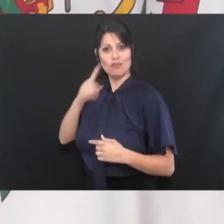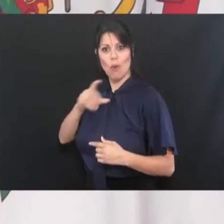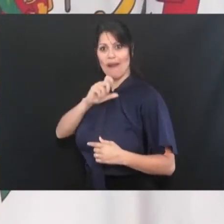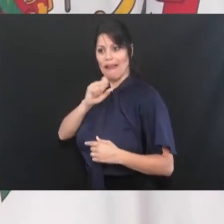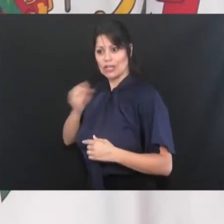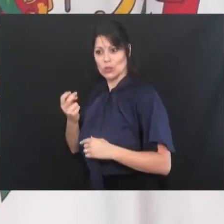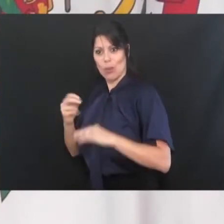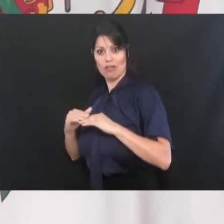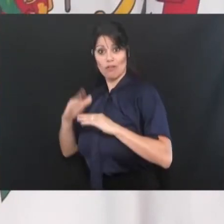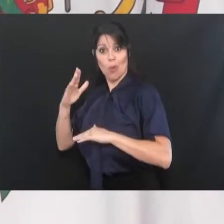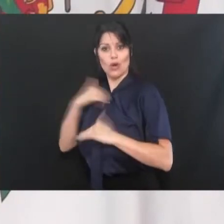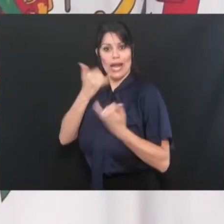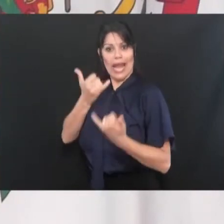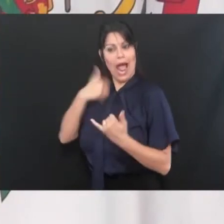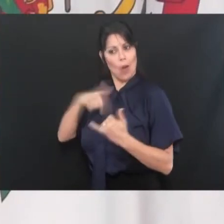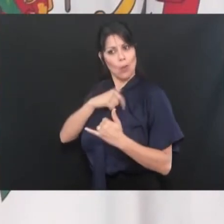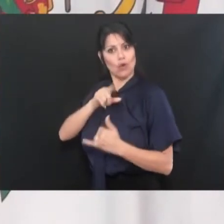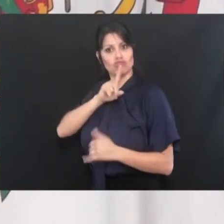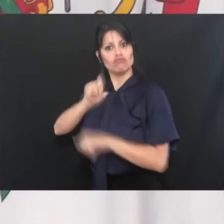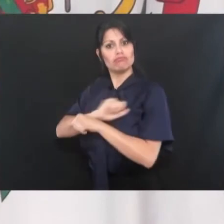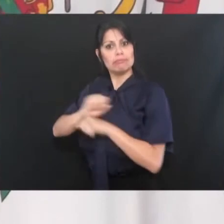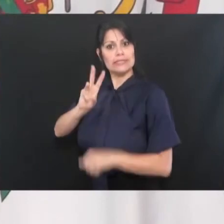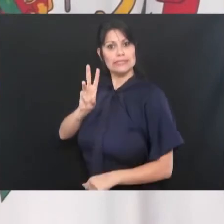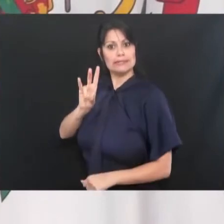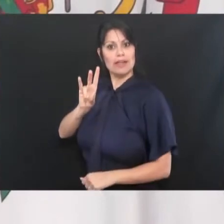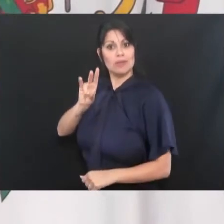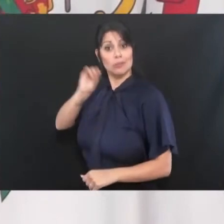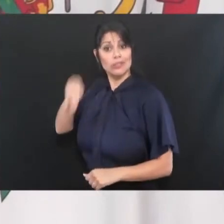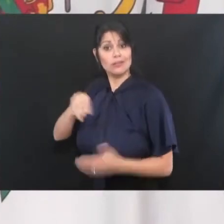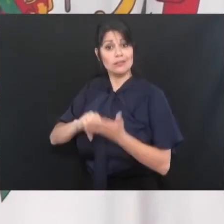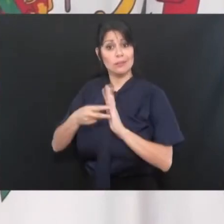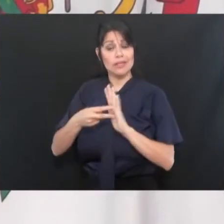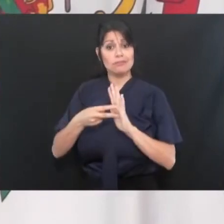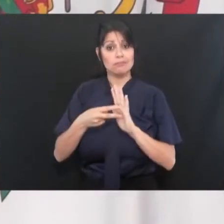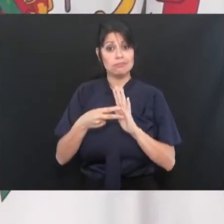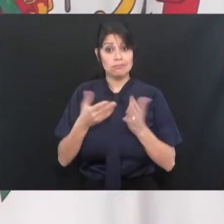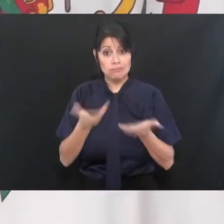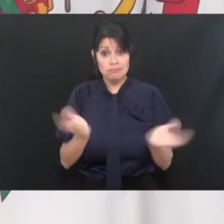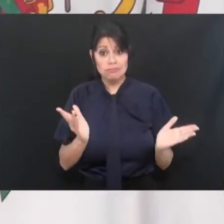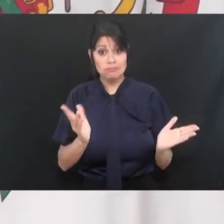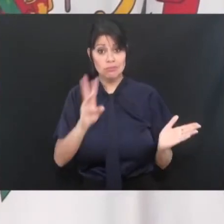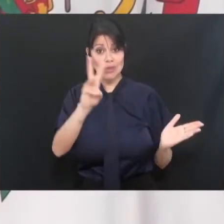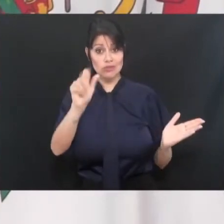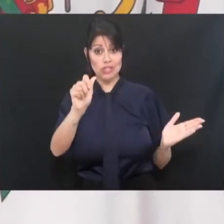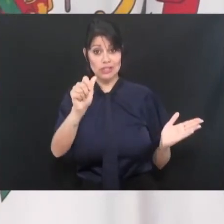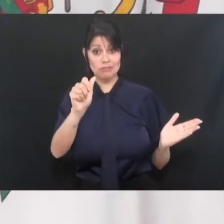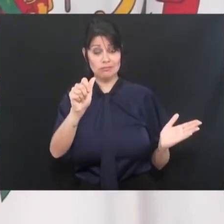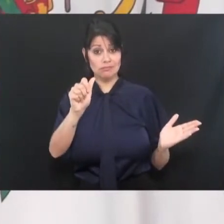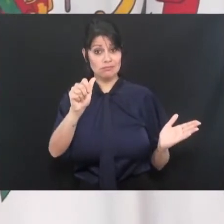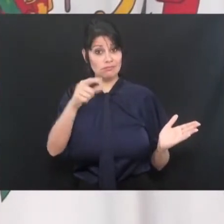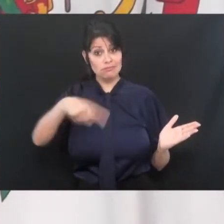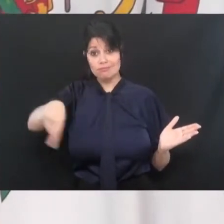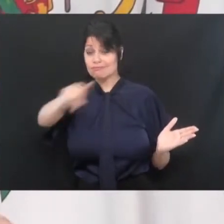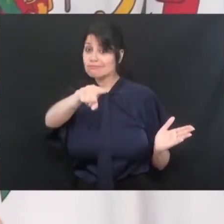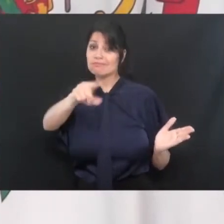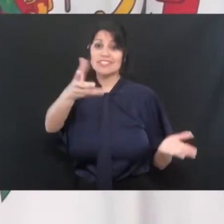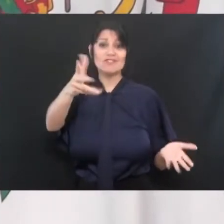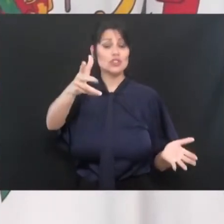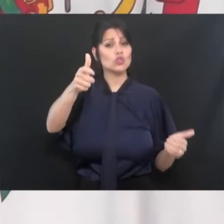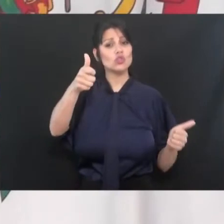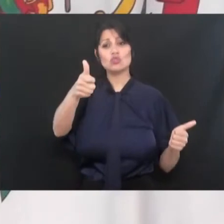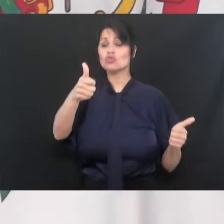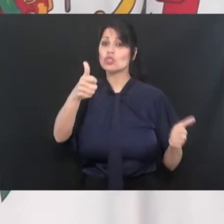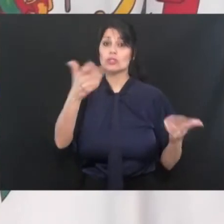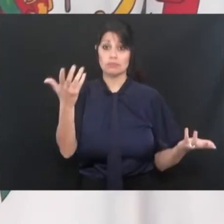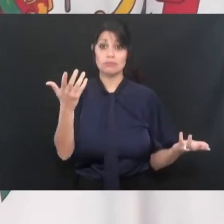12 and older. Absolutely, West Virginia. You've done great. Don't let anybody tell you